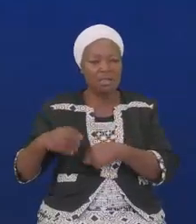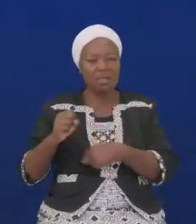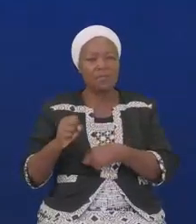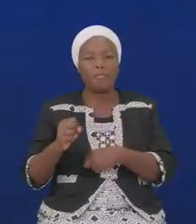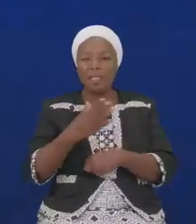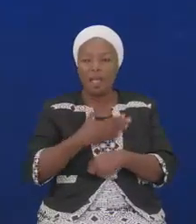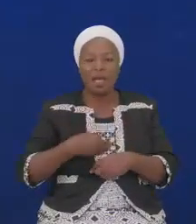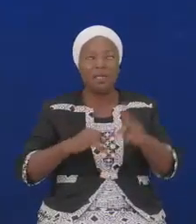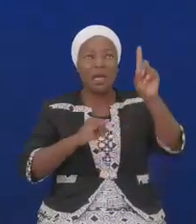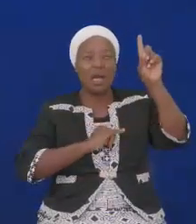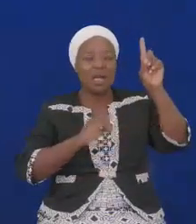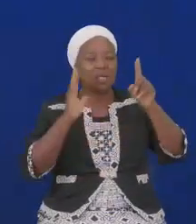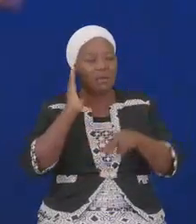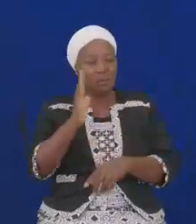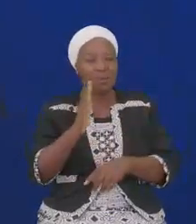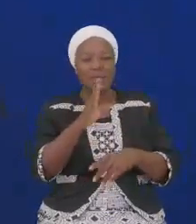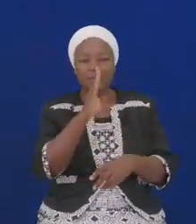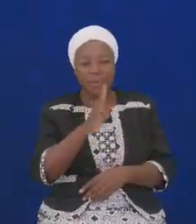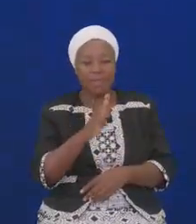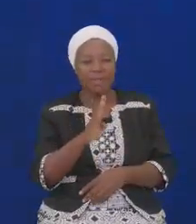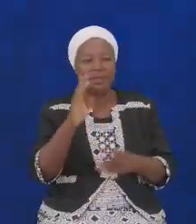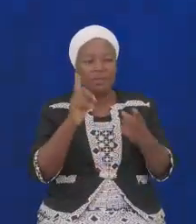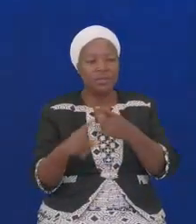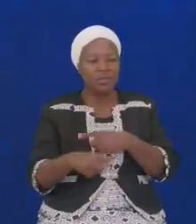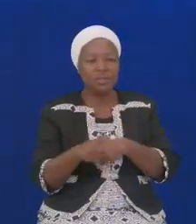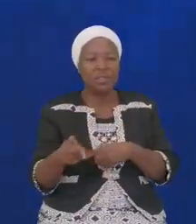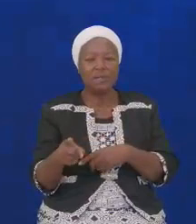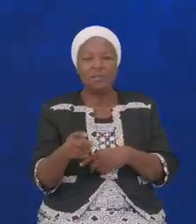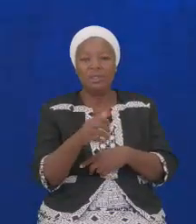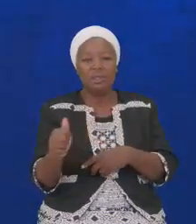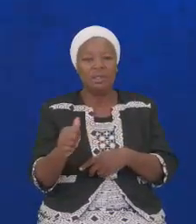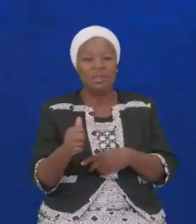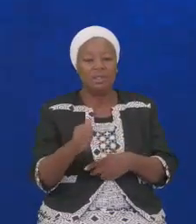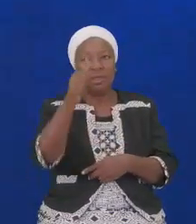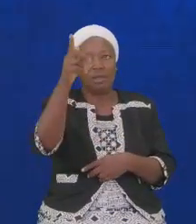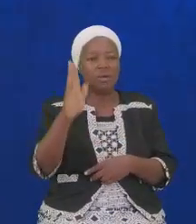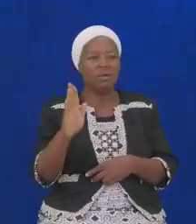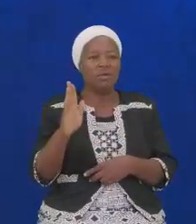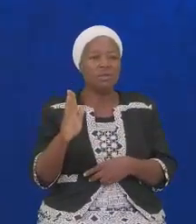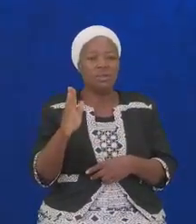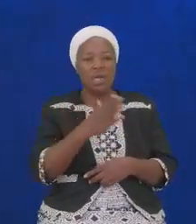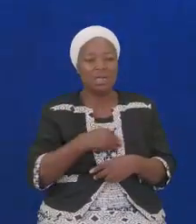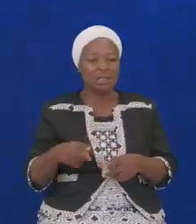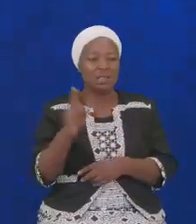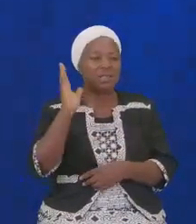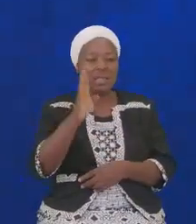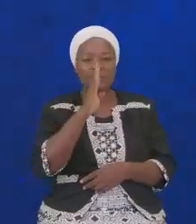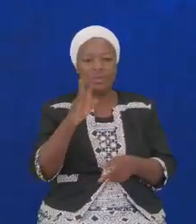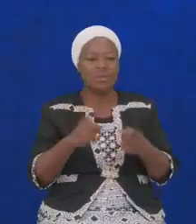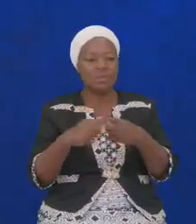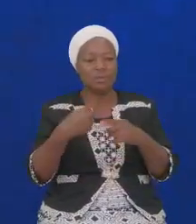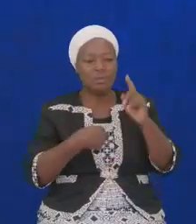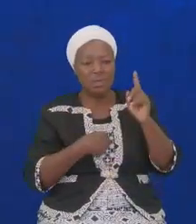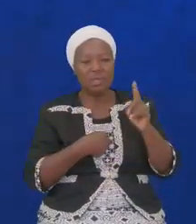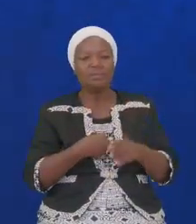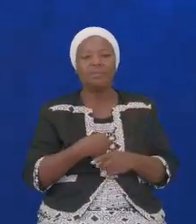and I will be to them a God, and they shall be to me